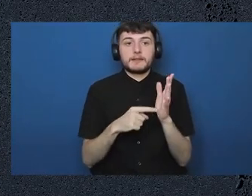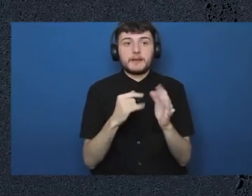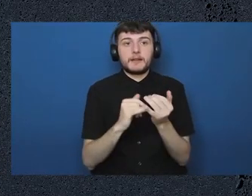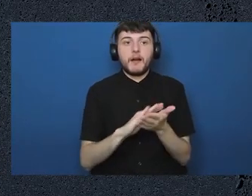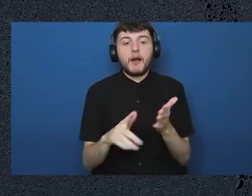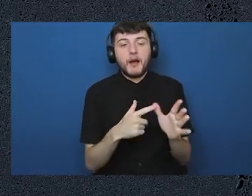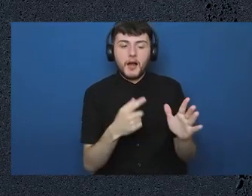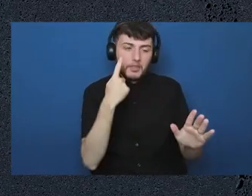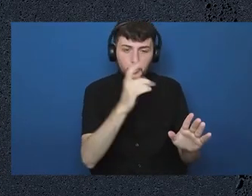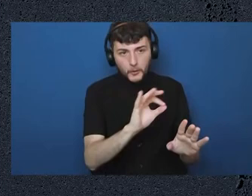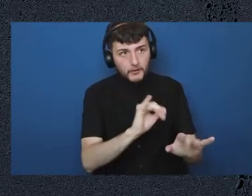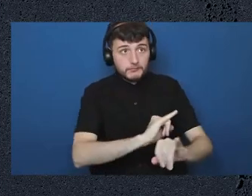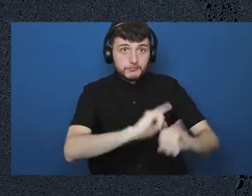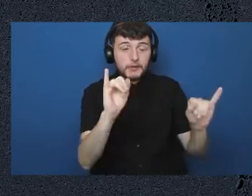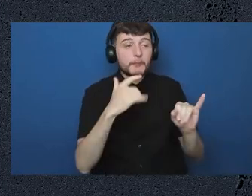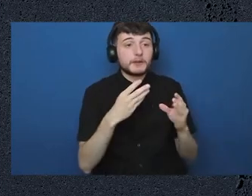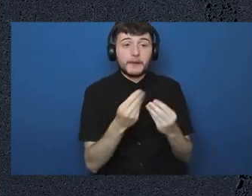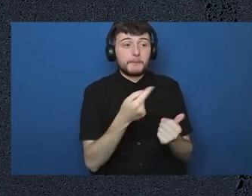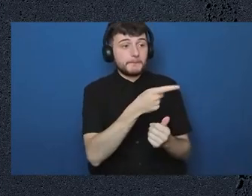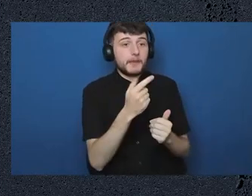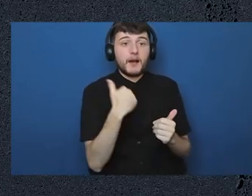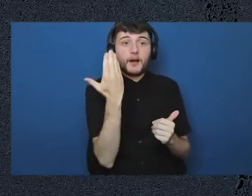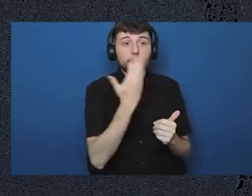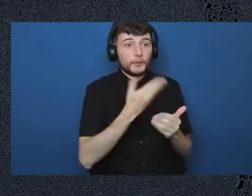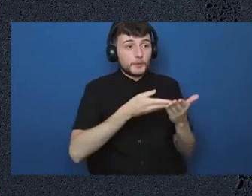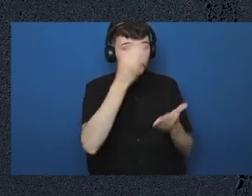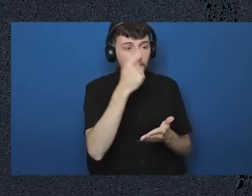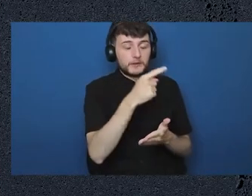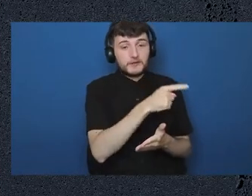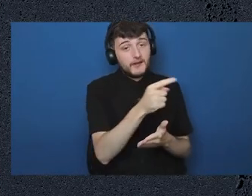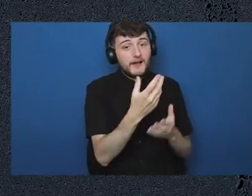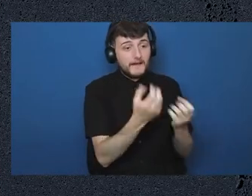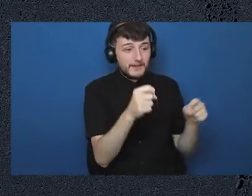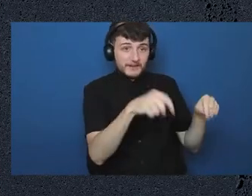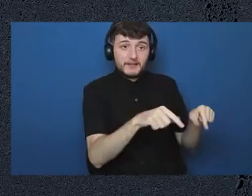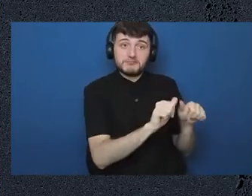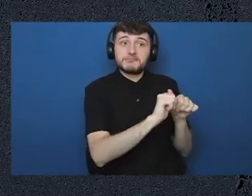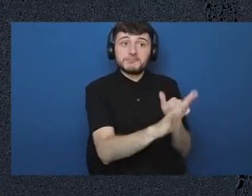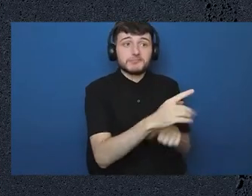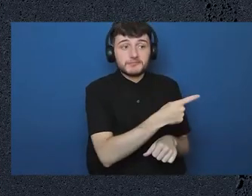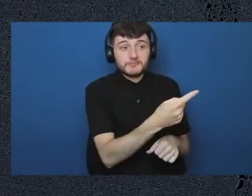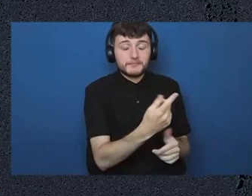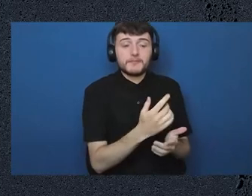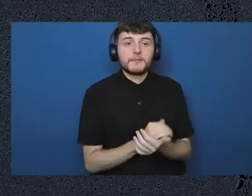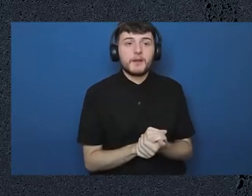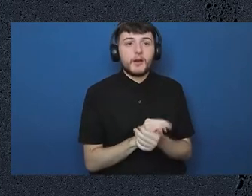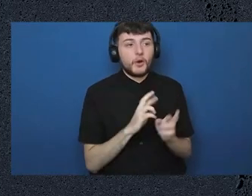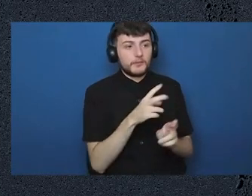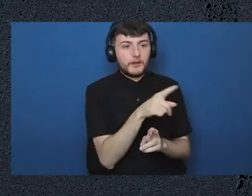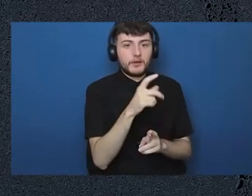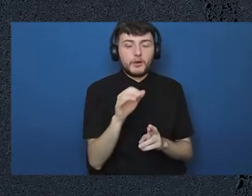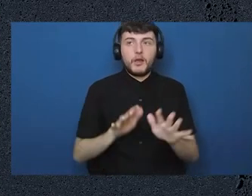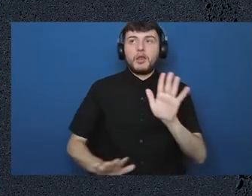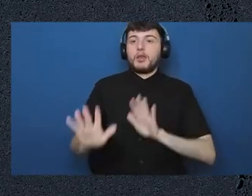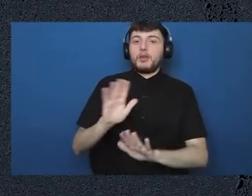you're here. I hope we haven't put you off anything. Just know that there are incredible people that are there to back